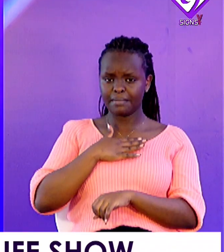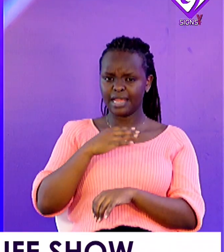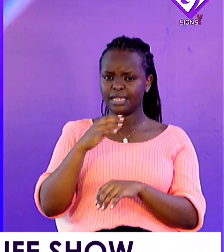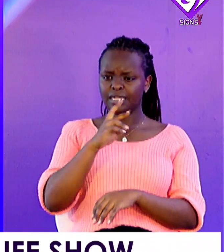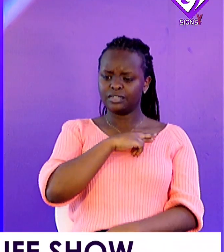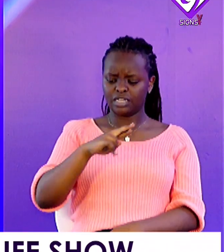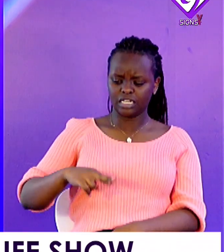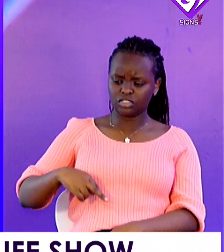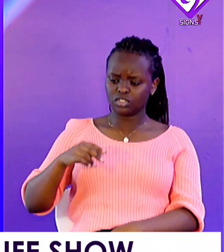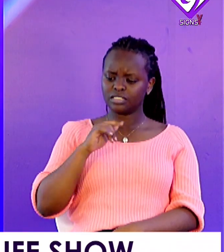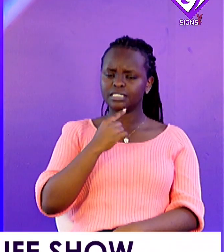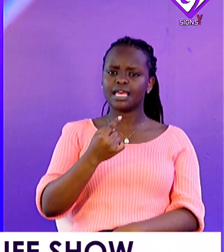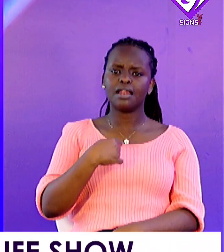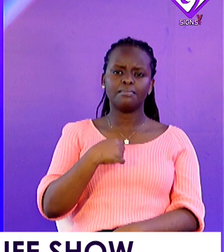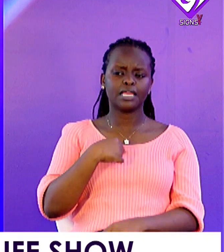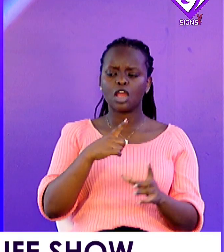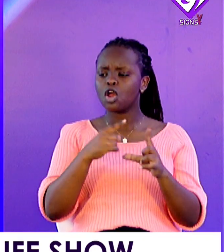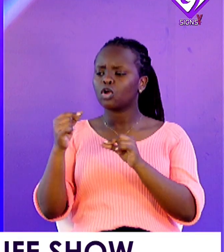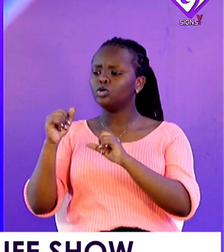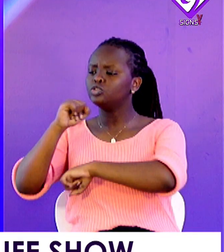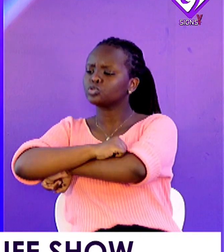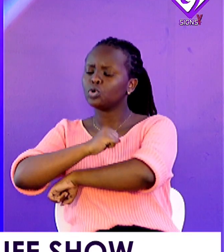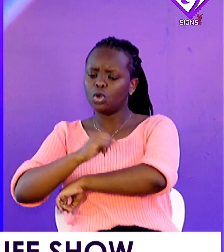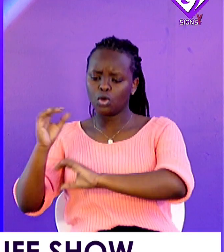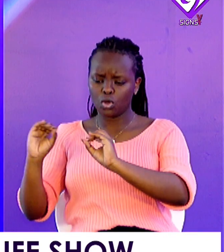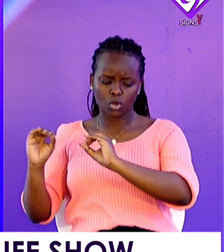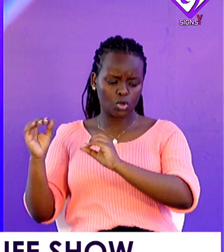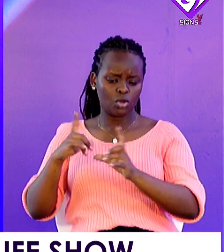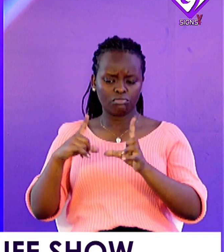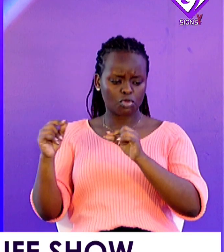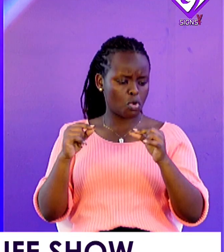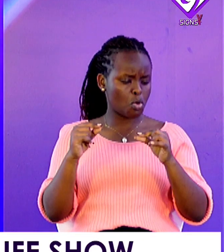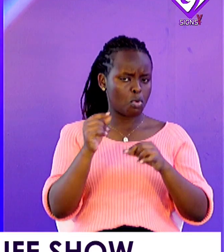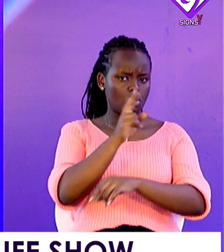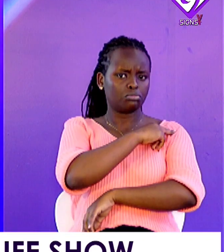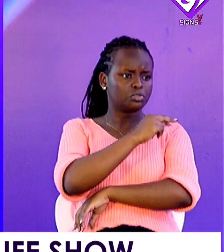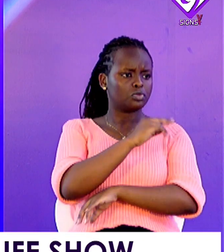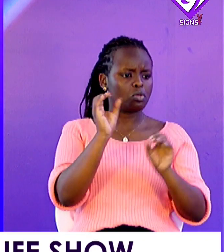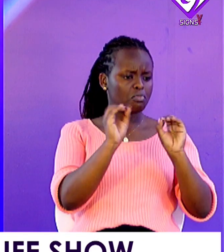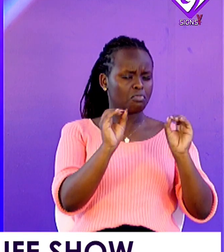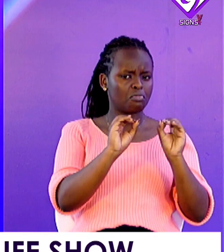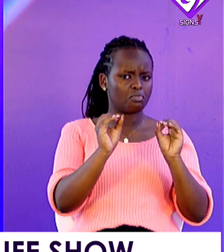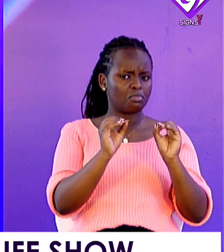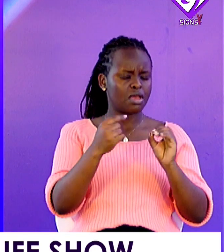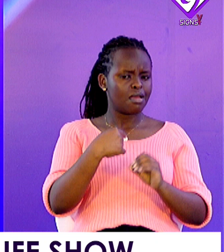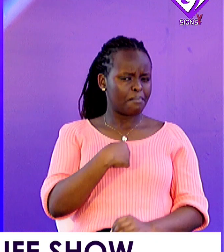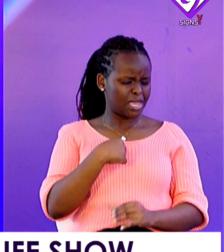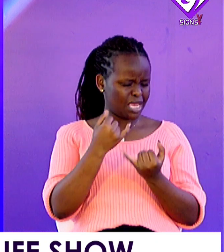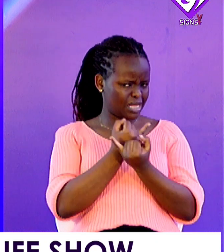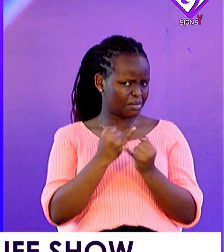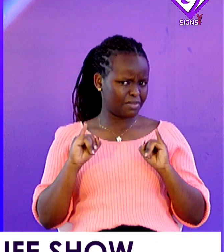to go for healthcare or for education? Is that Am I